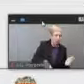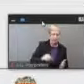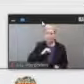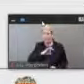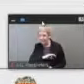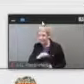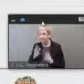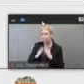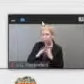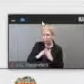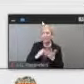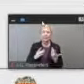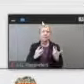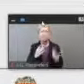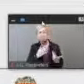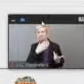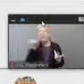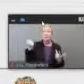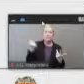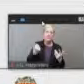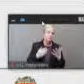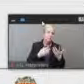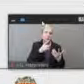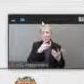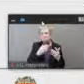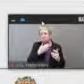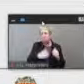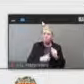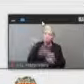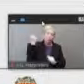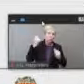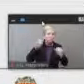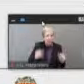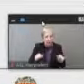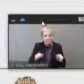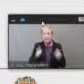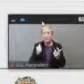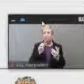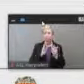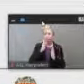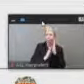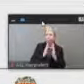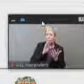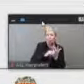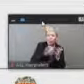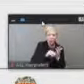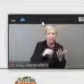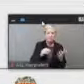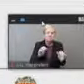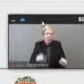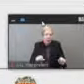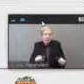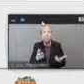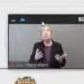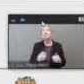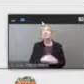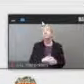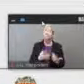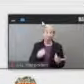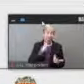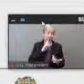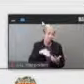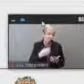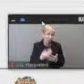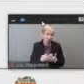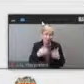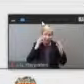It maximizes the amount of safe in-person learning opportunities that we have. And all the decisions